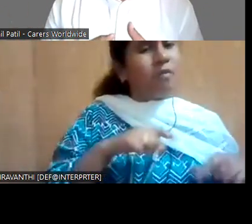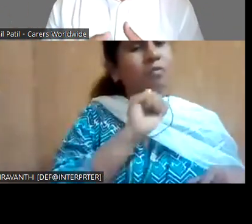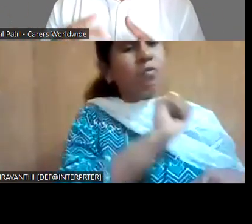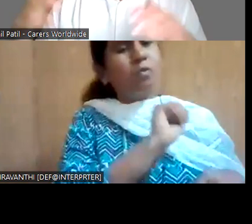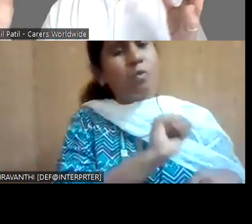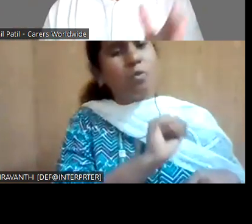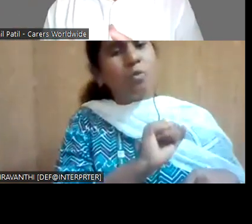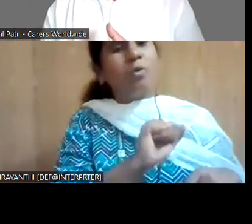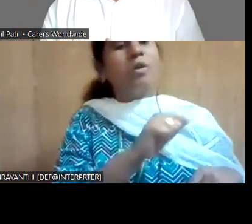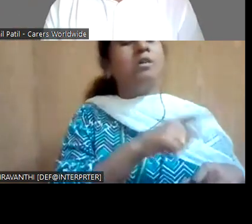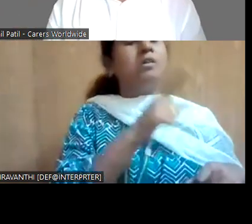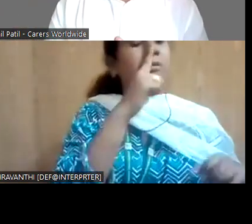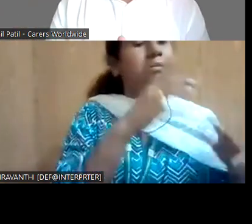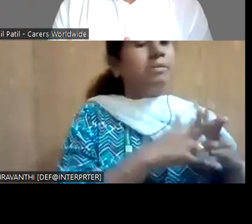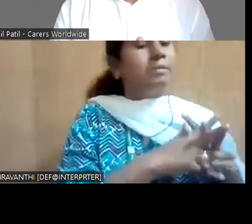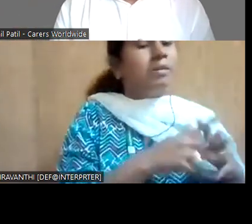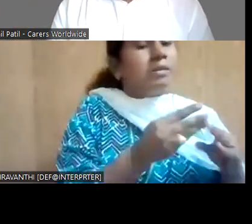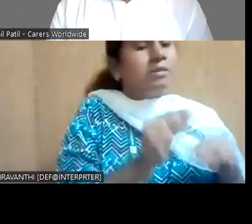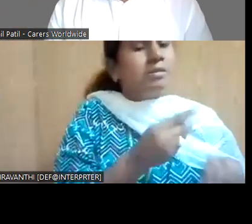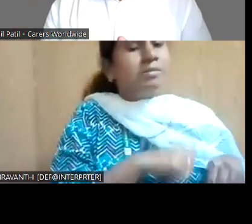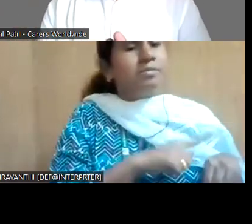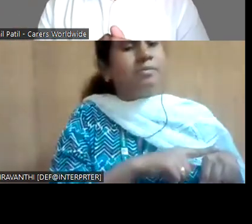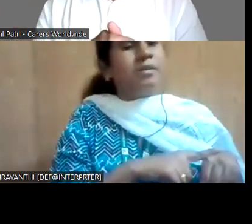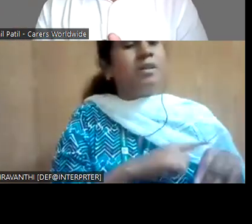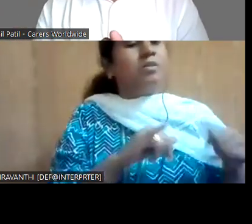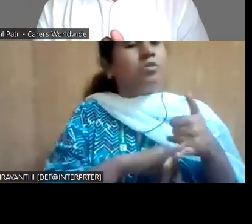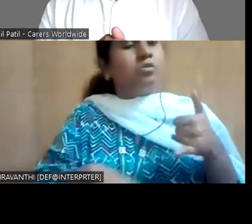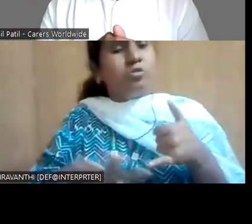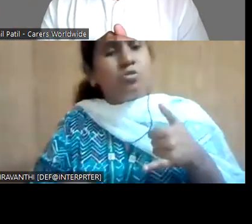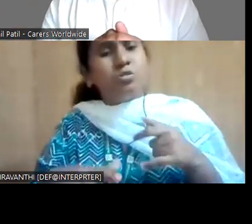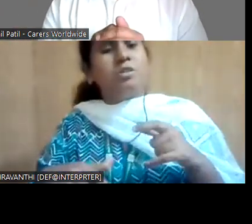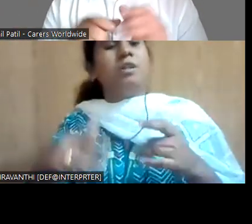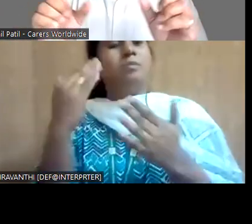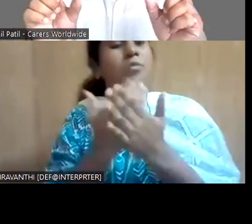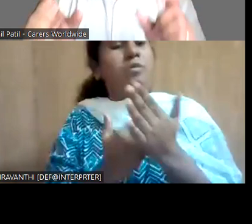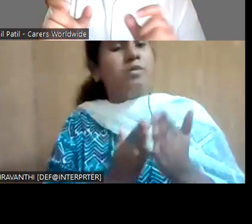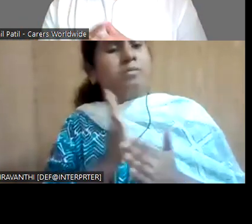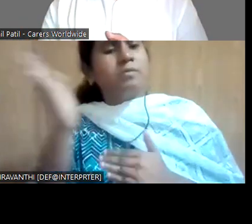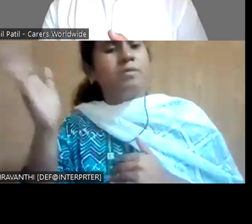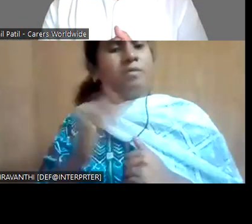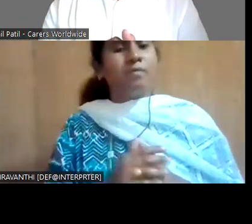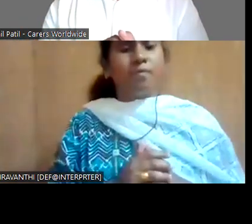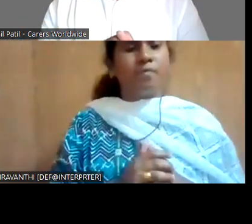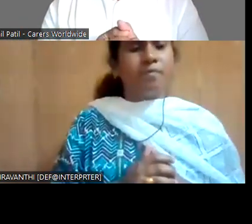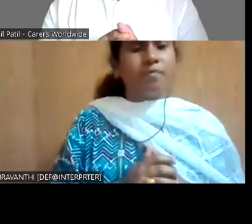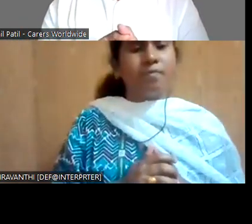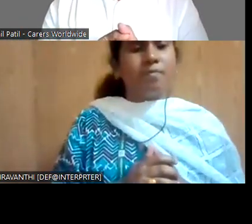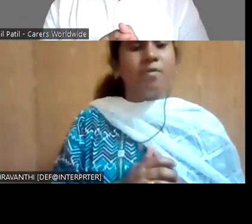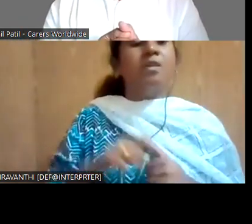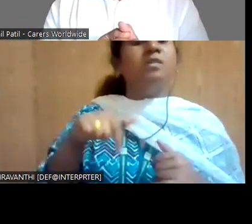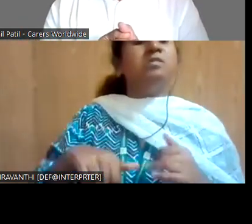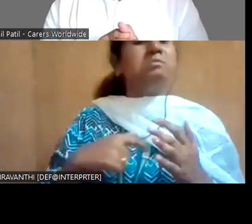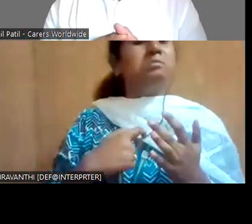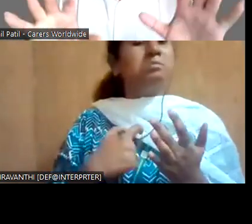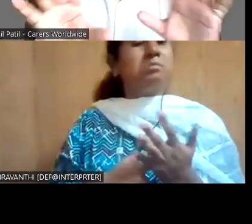out with friends or attend social events and all. And second is this role, critical role